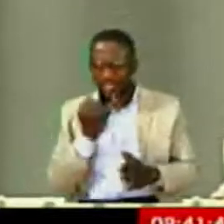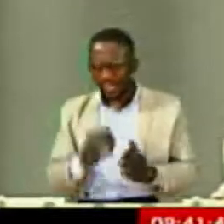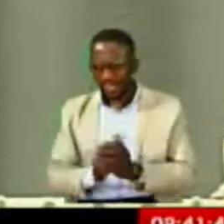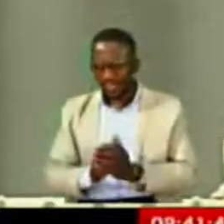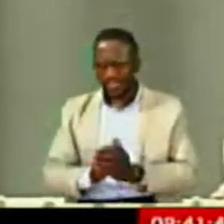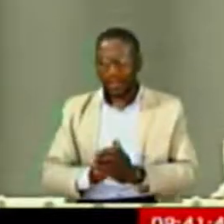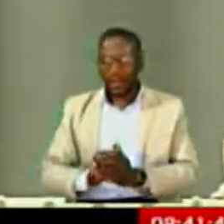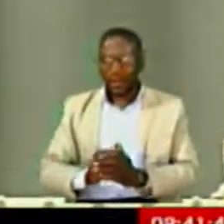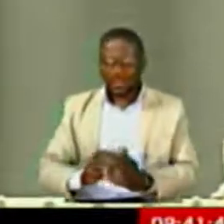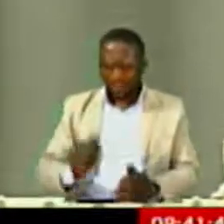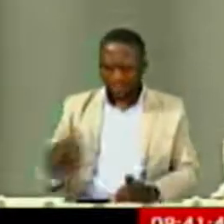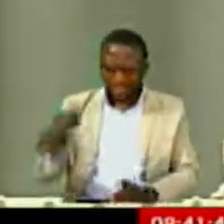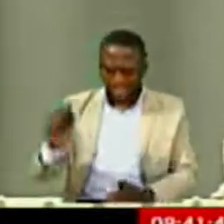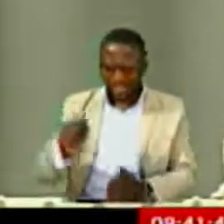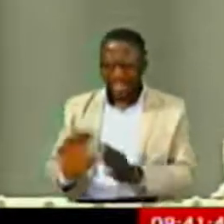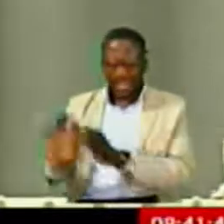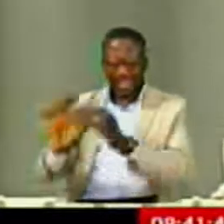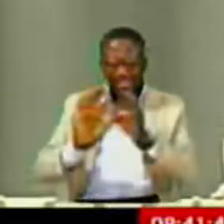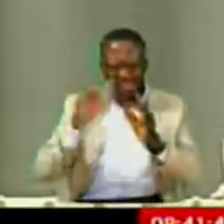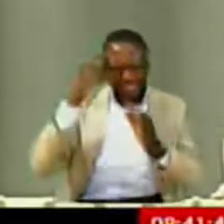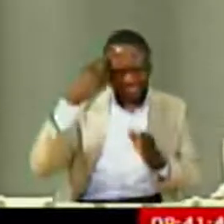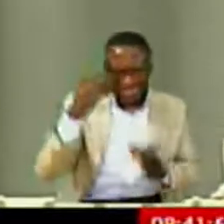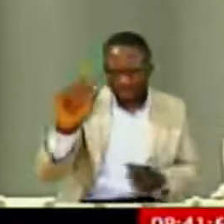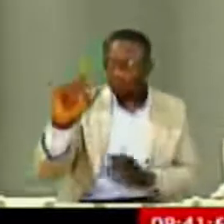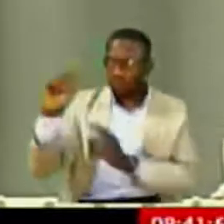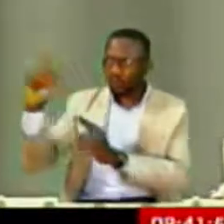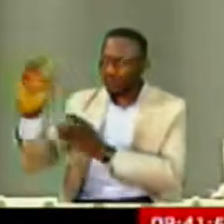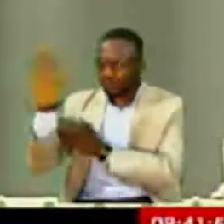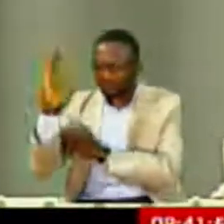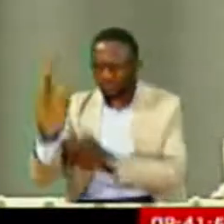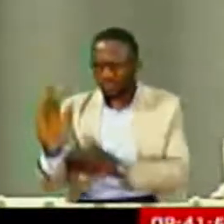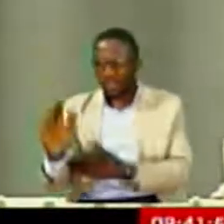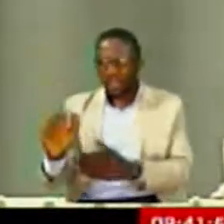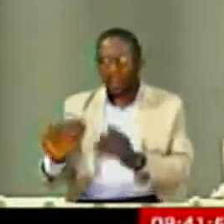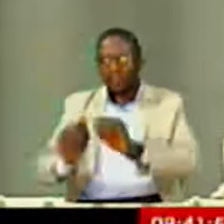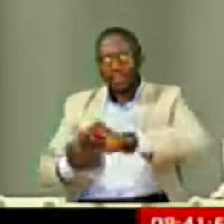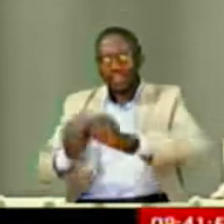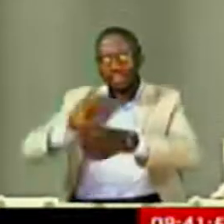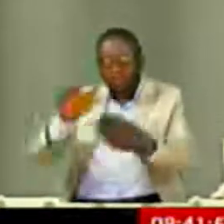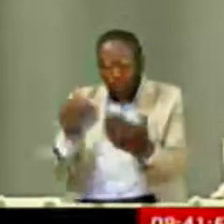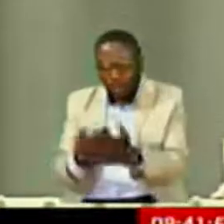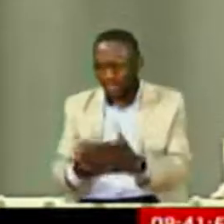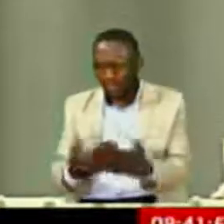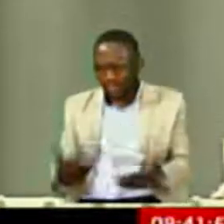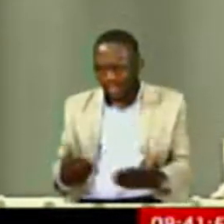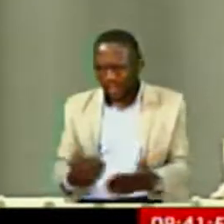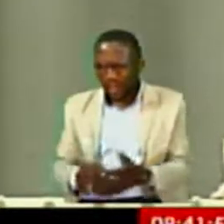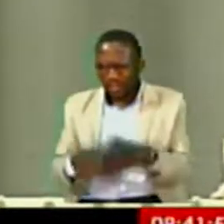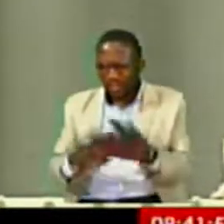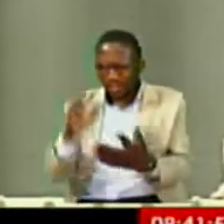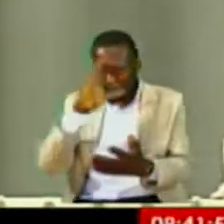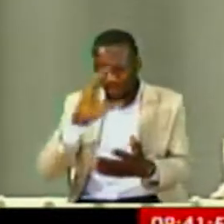tes prophètes. Maintenant ils veulent de ma vie. Now they want to kill me as well.